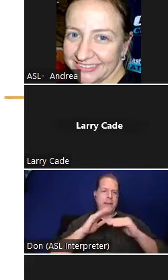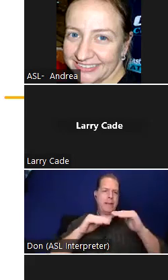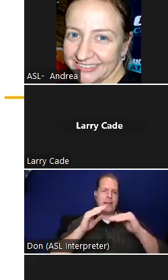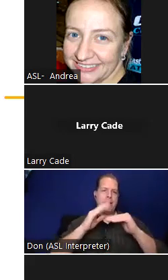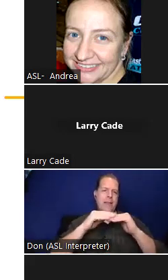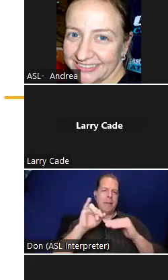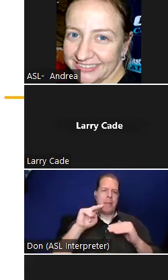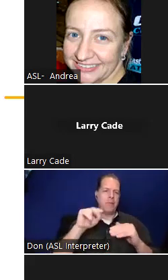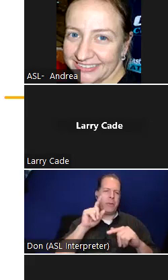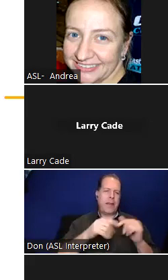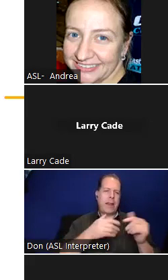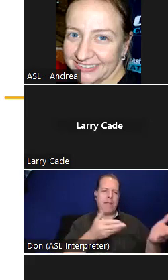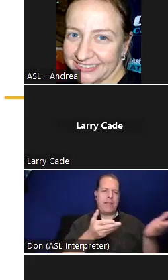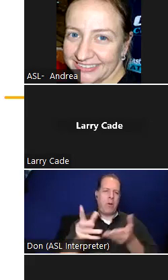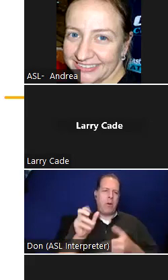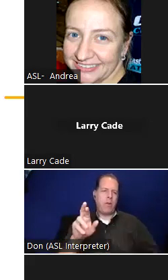to receive your carryover.